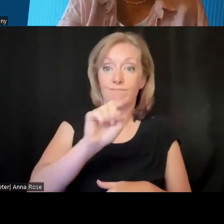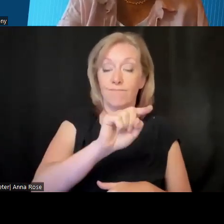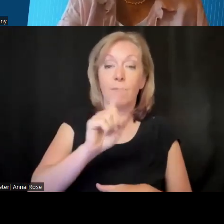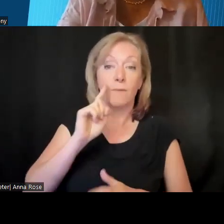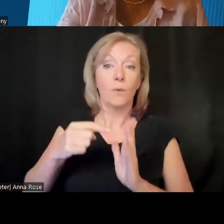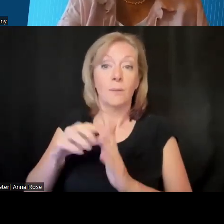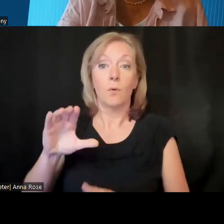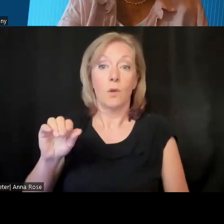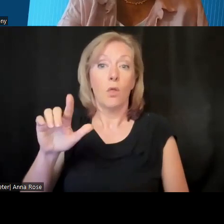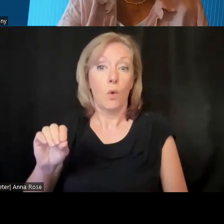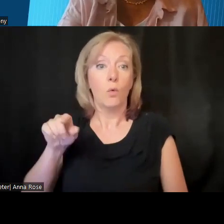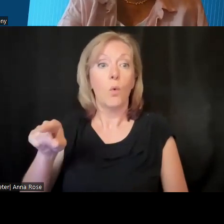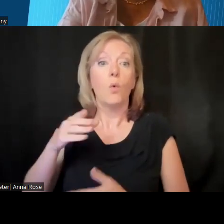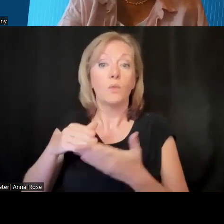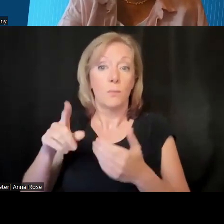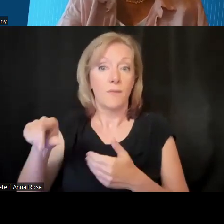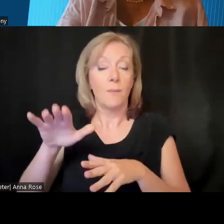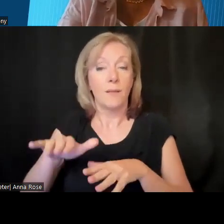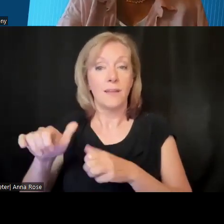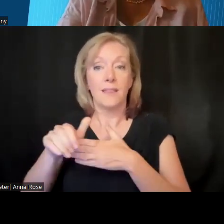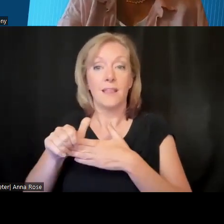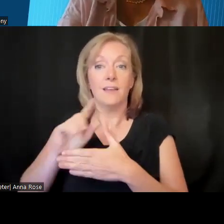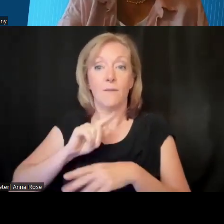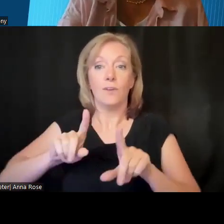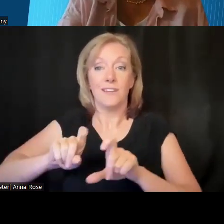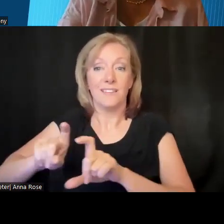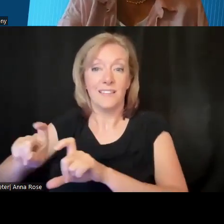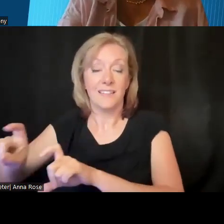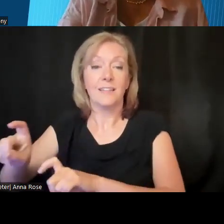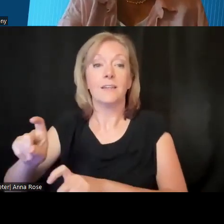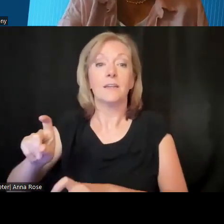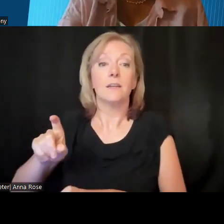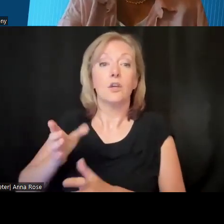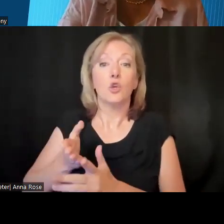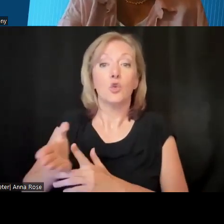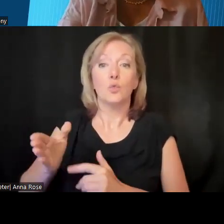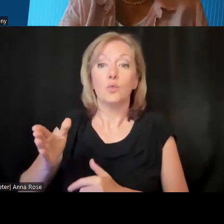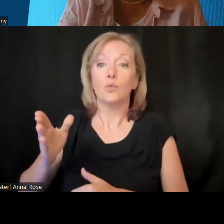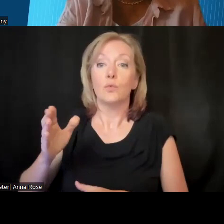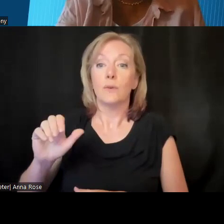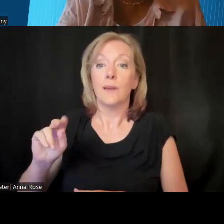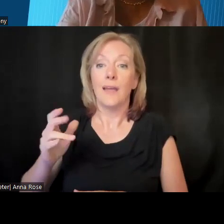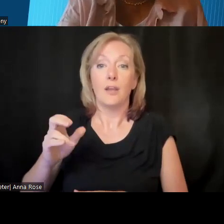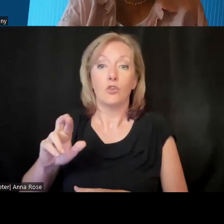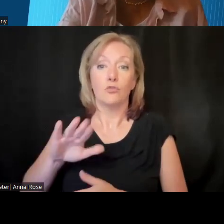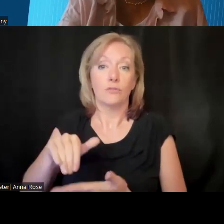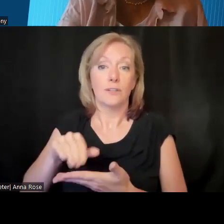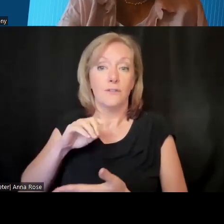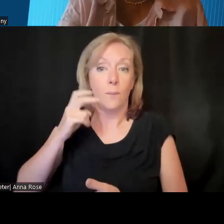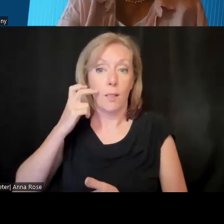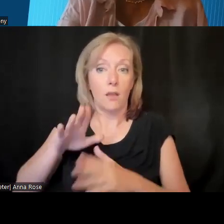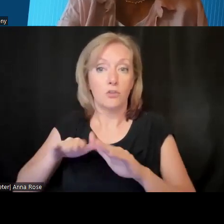state who have really some of the leaders in this, doing the work through the Anchor Center for Blind Children, and they've trained